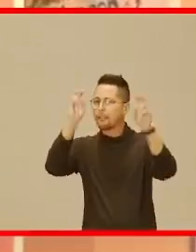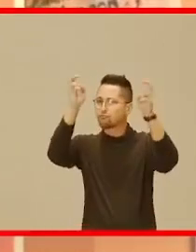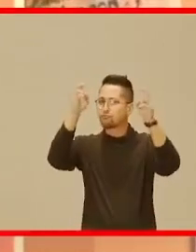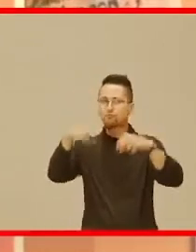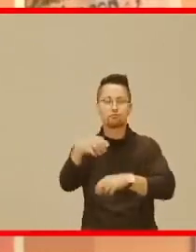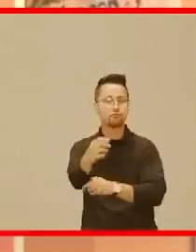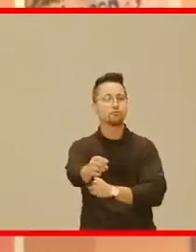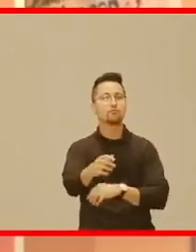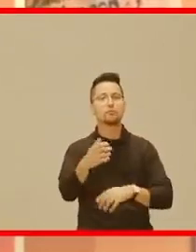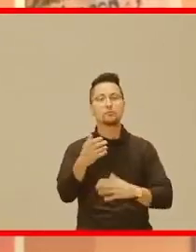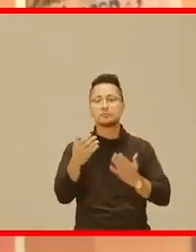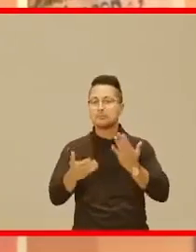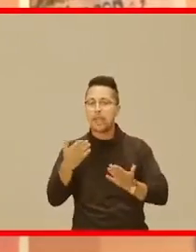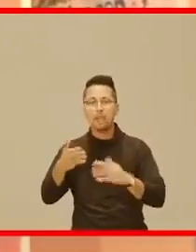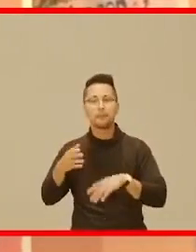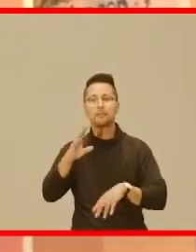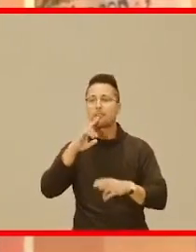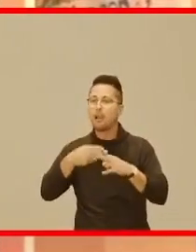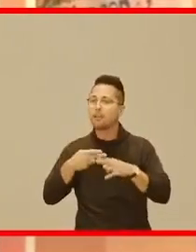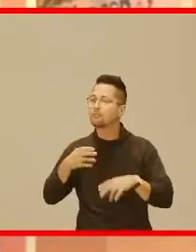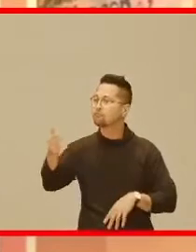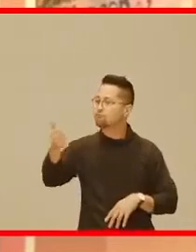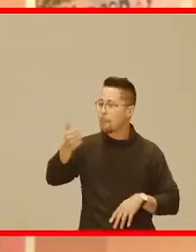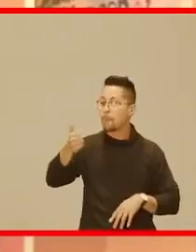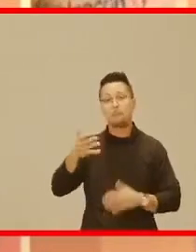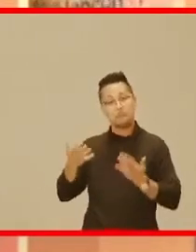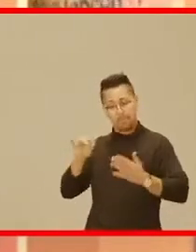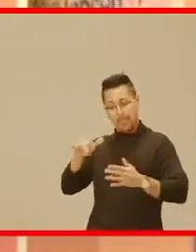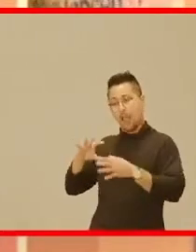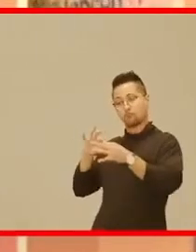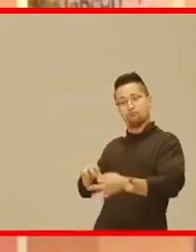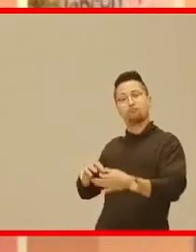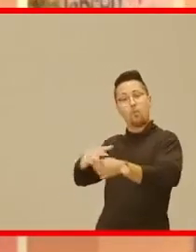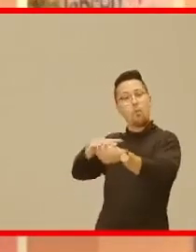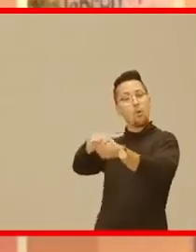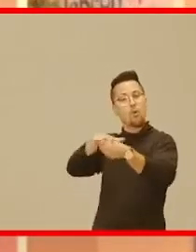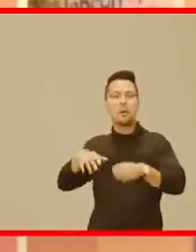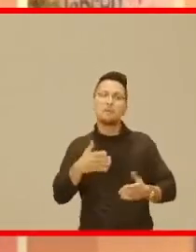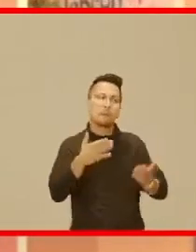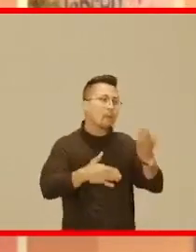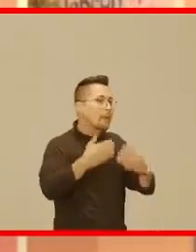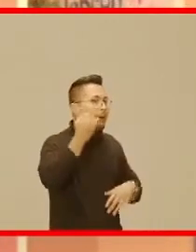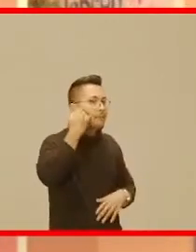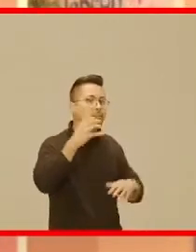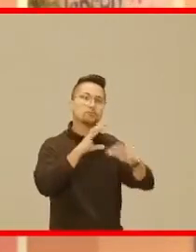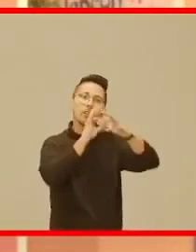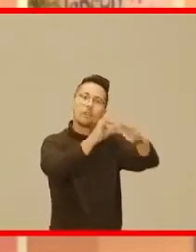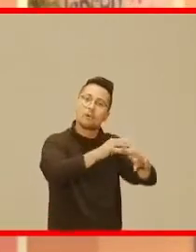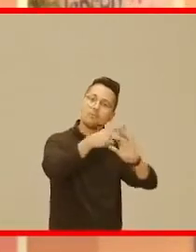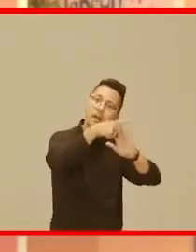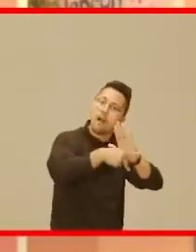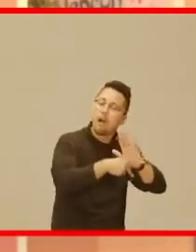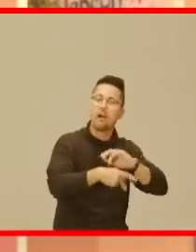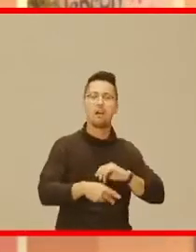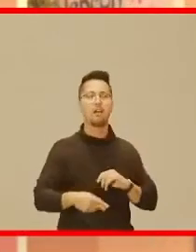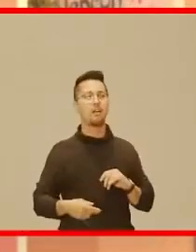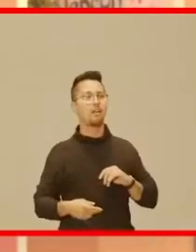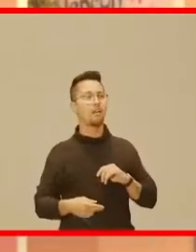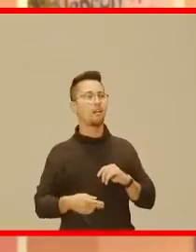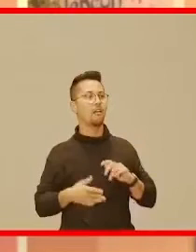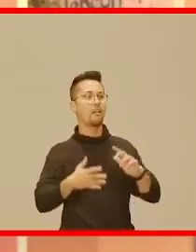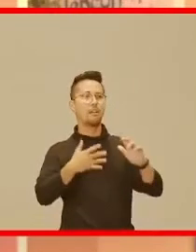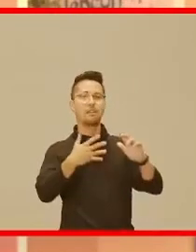were talking about, maybe the transportation in that case was local, but if it's something policy-wise or getting